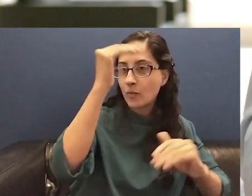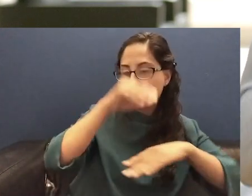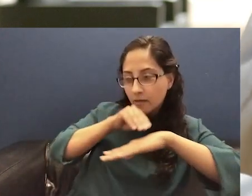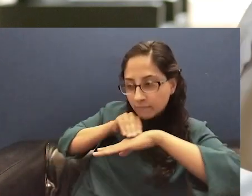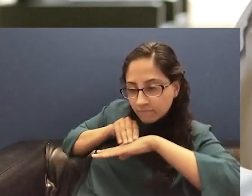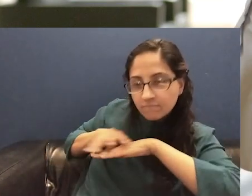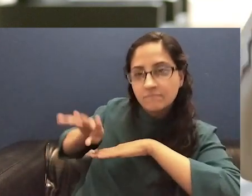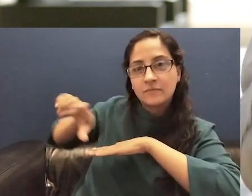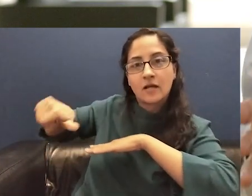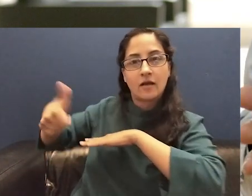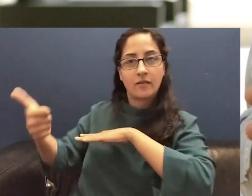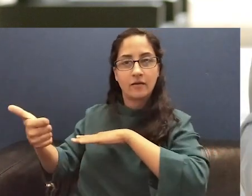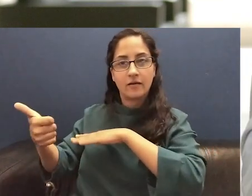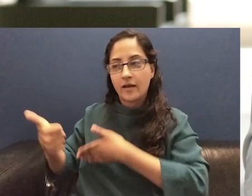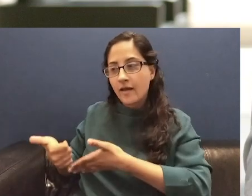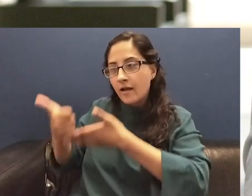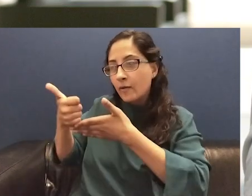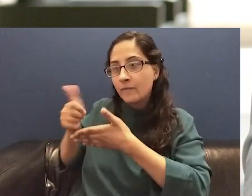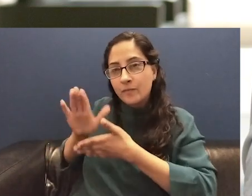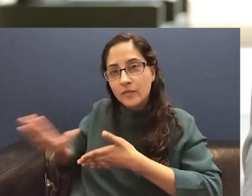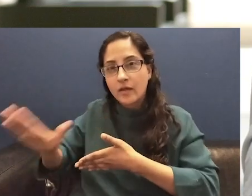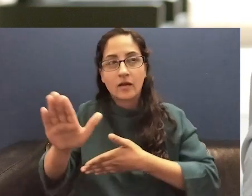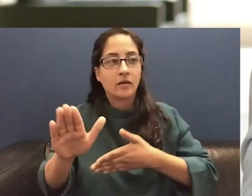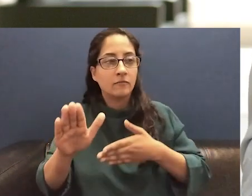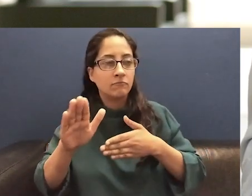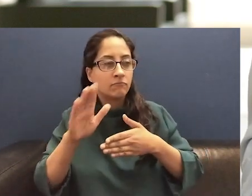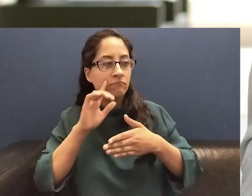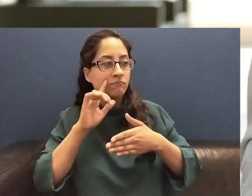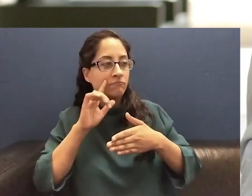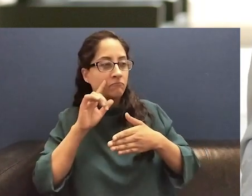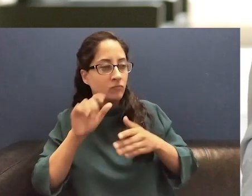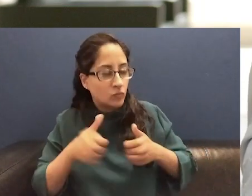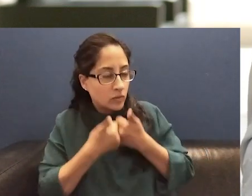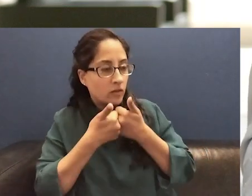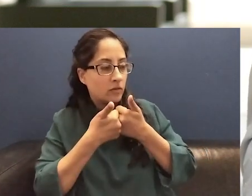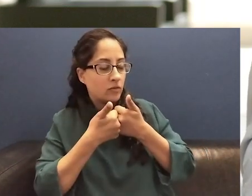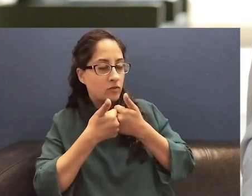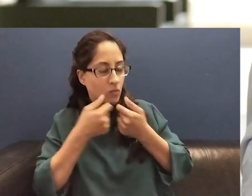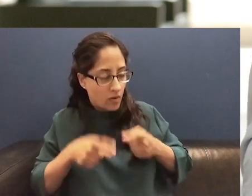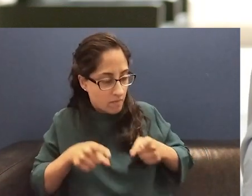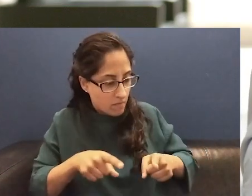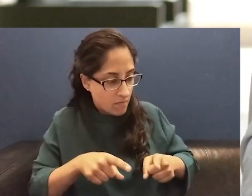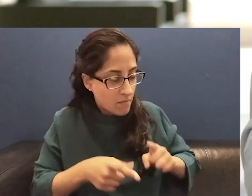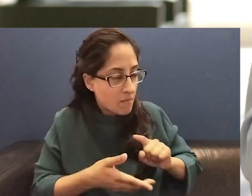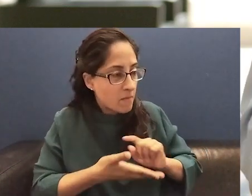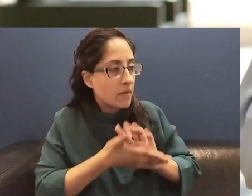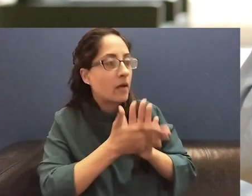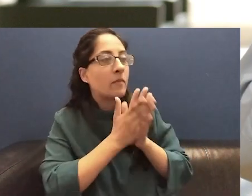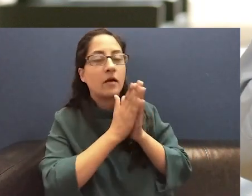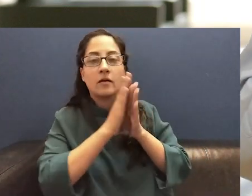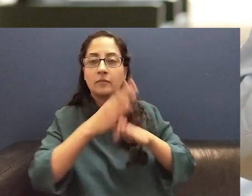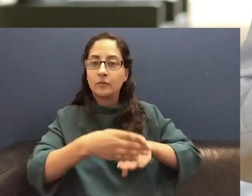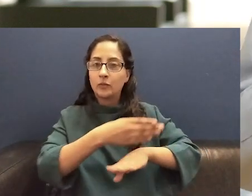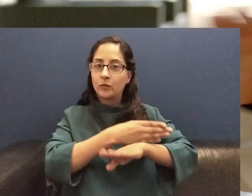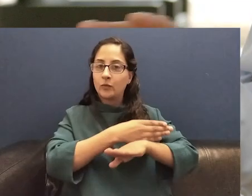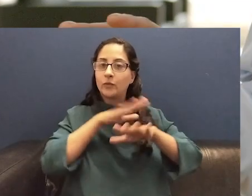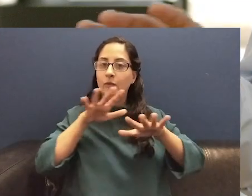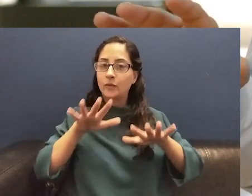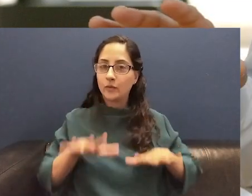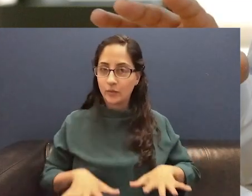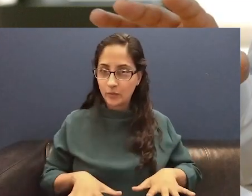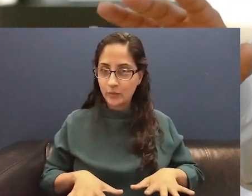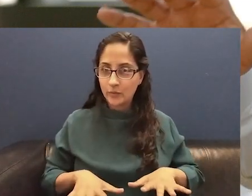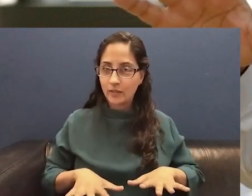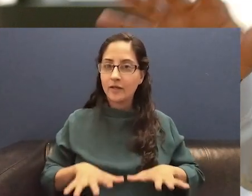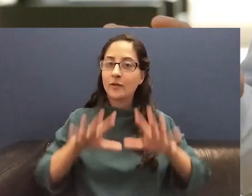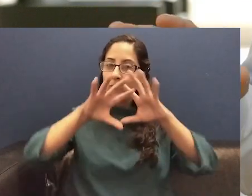been about for 40 years. It's what it is about again this year. And I know that we can count on the support of all the